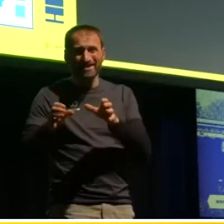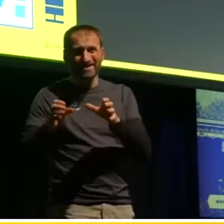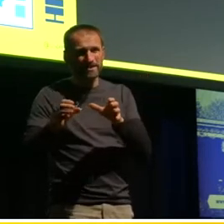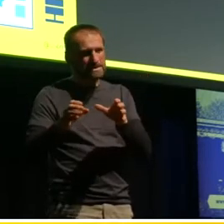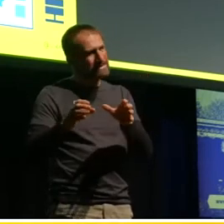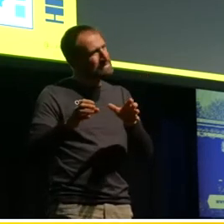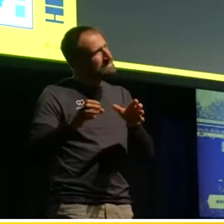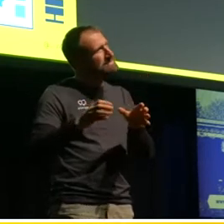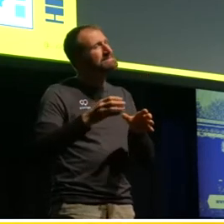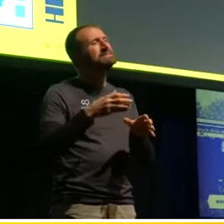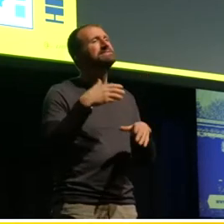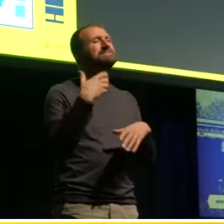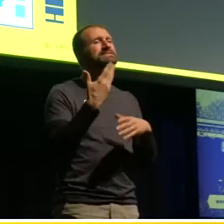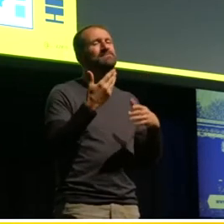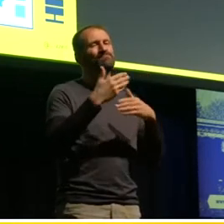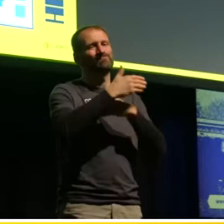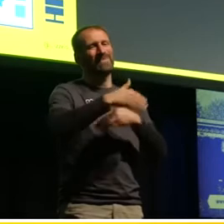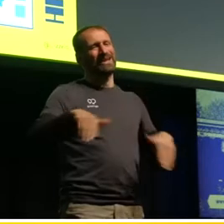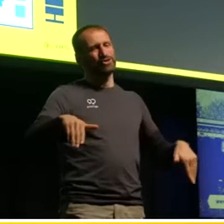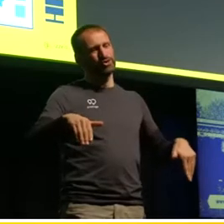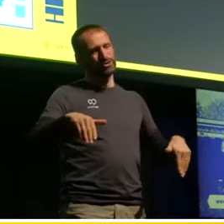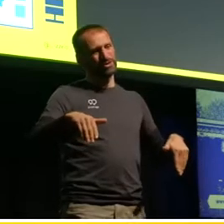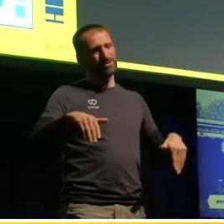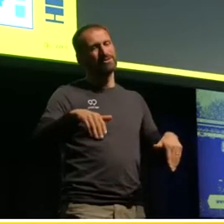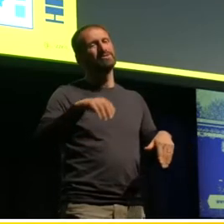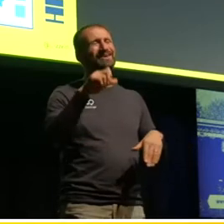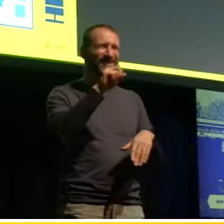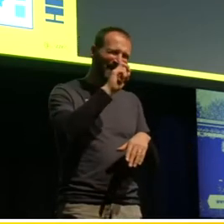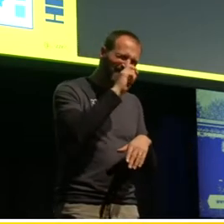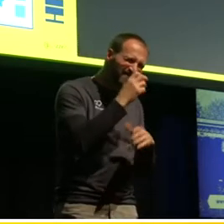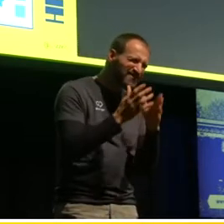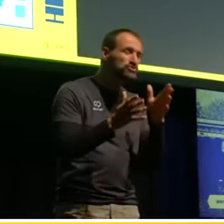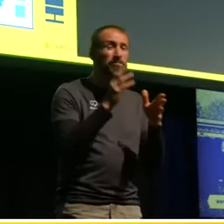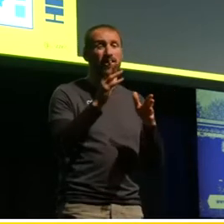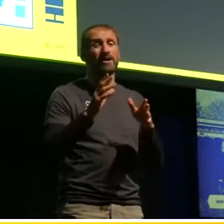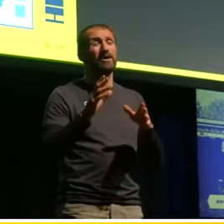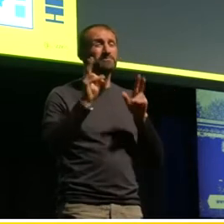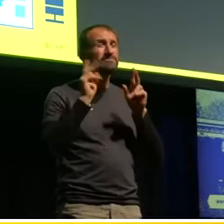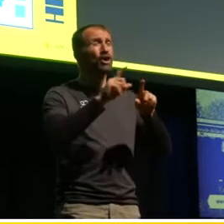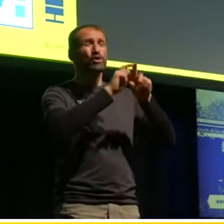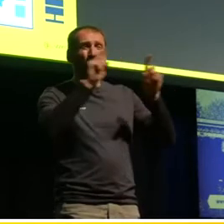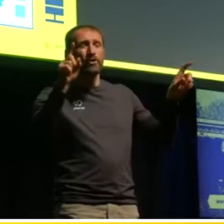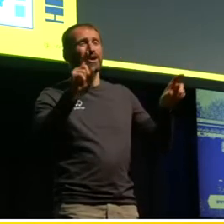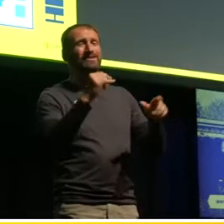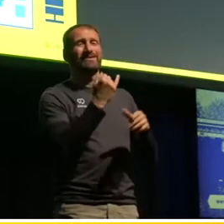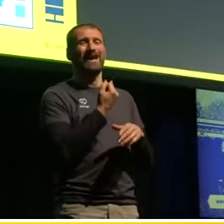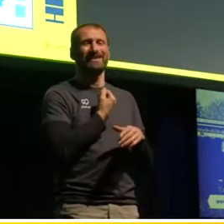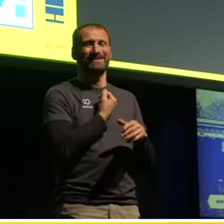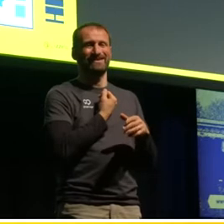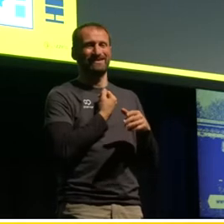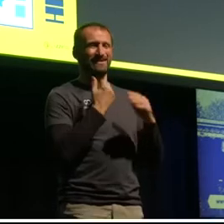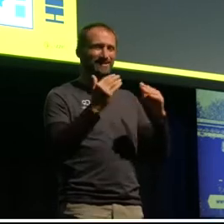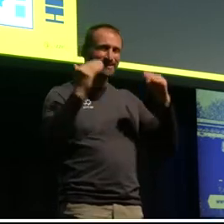you can introduce something, but having really a corporate identity above all those, if they like spread